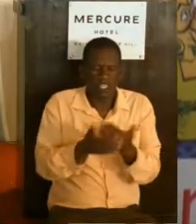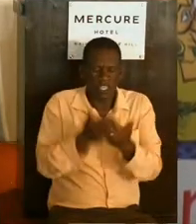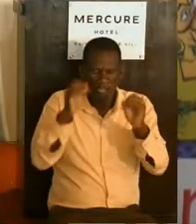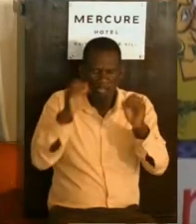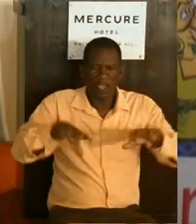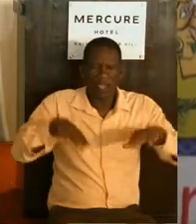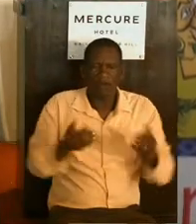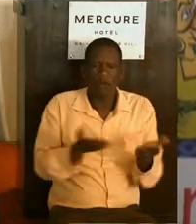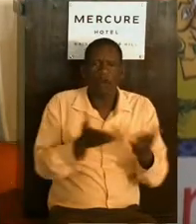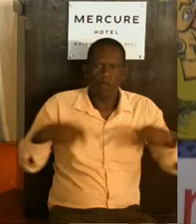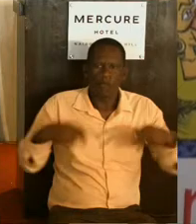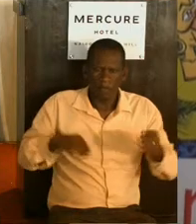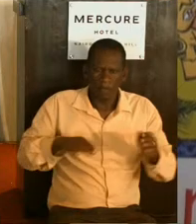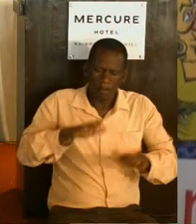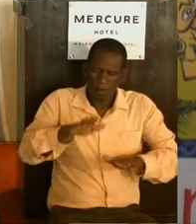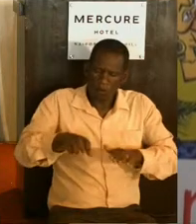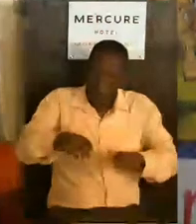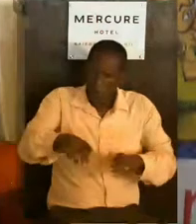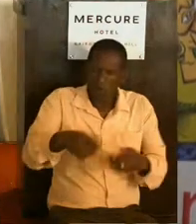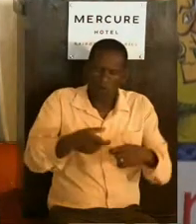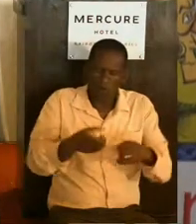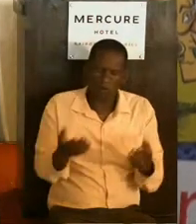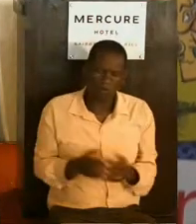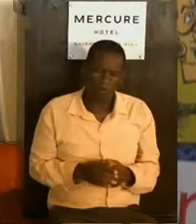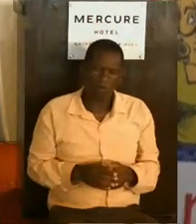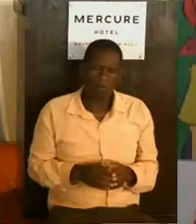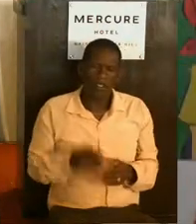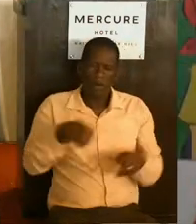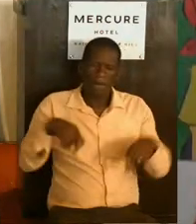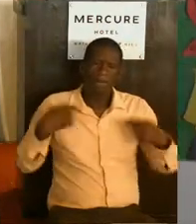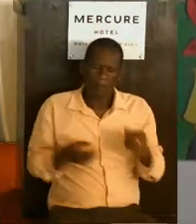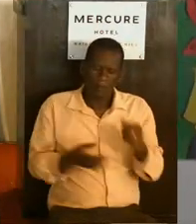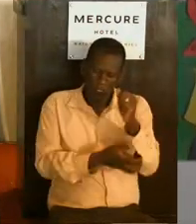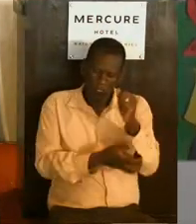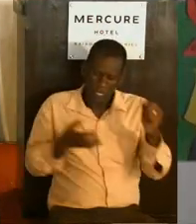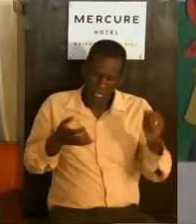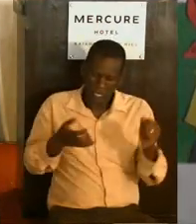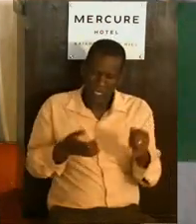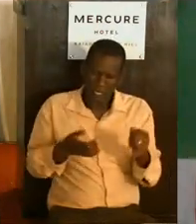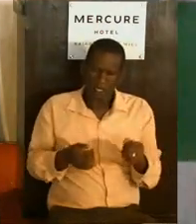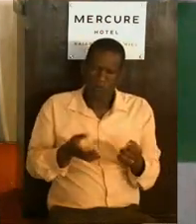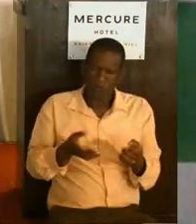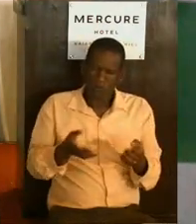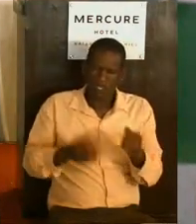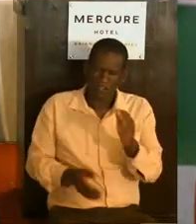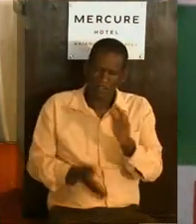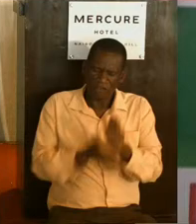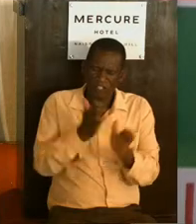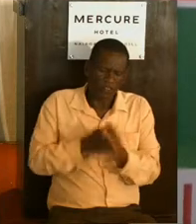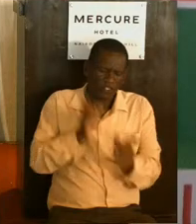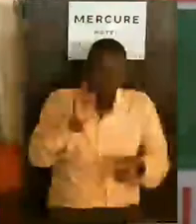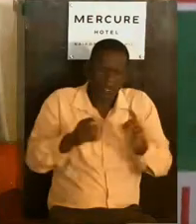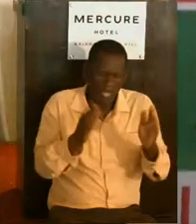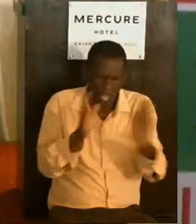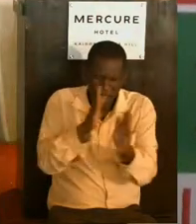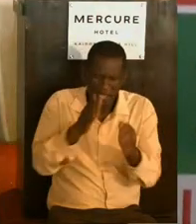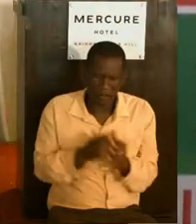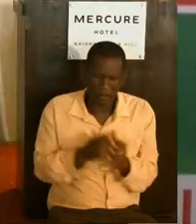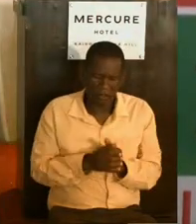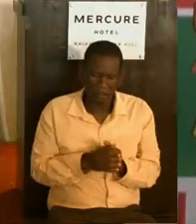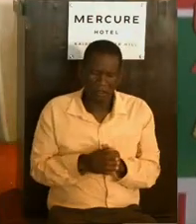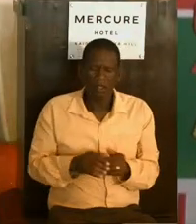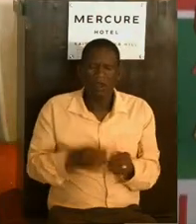about where the people step you see people who still will need Pace to run into hiding